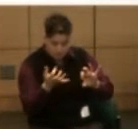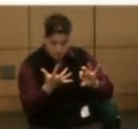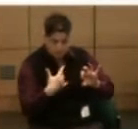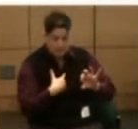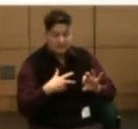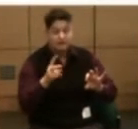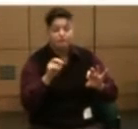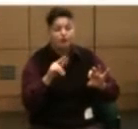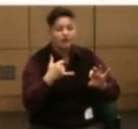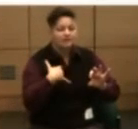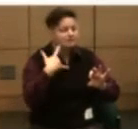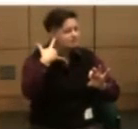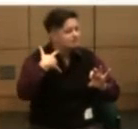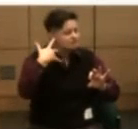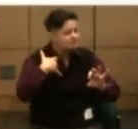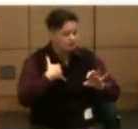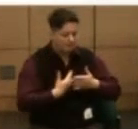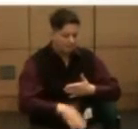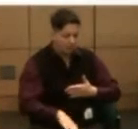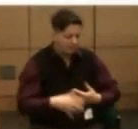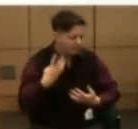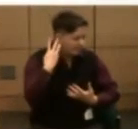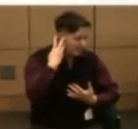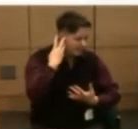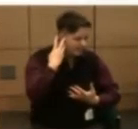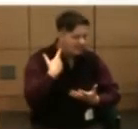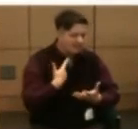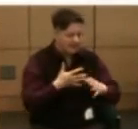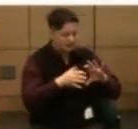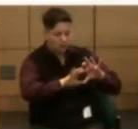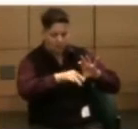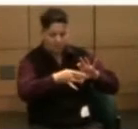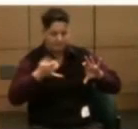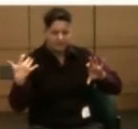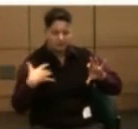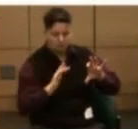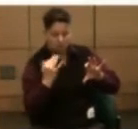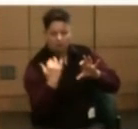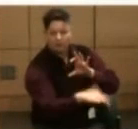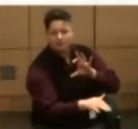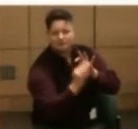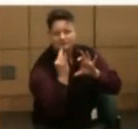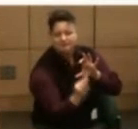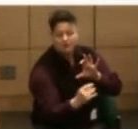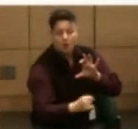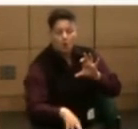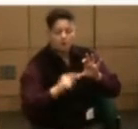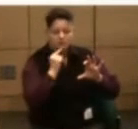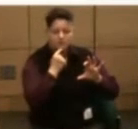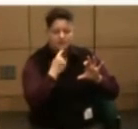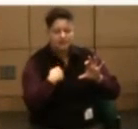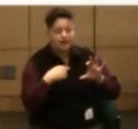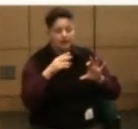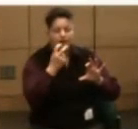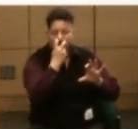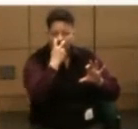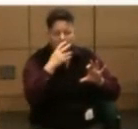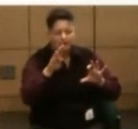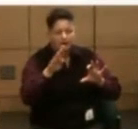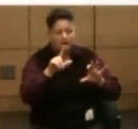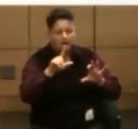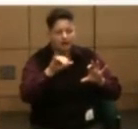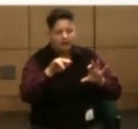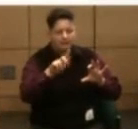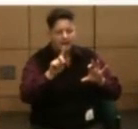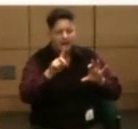vernix from when they were born and we just need to clean out the ears? Or is there something more serious like a blind pouch that wasn't picked up because the ear on